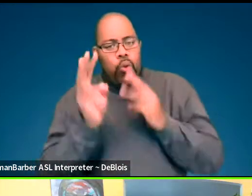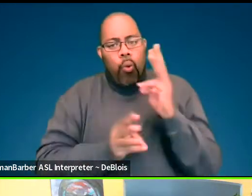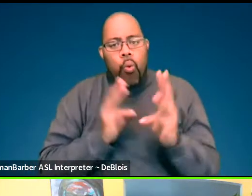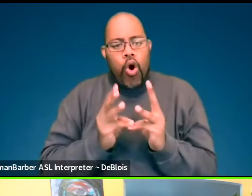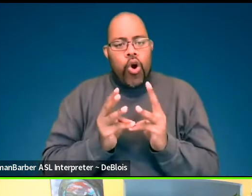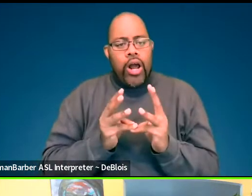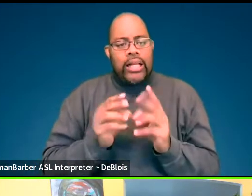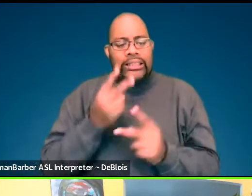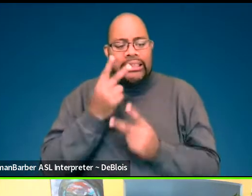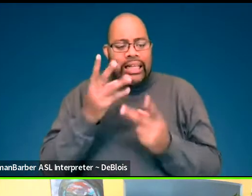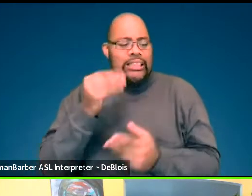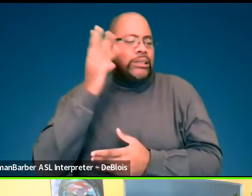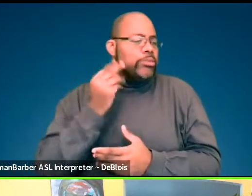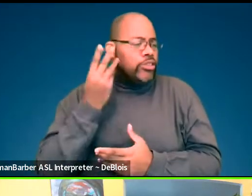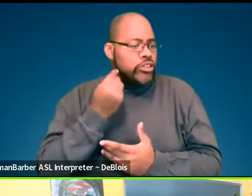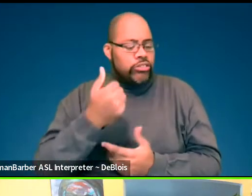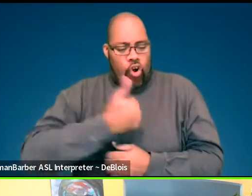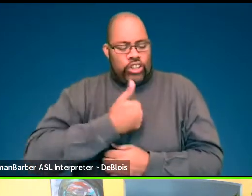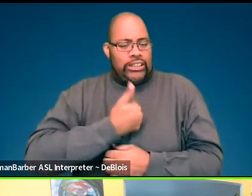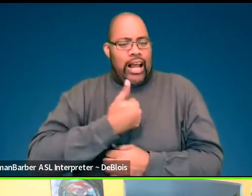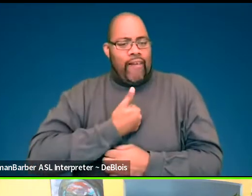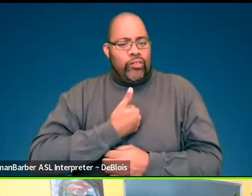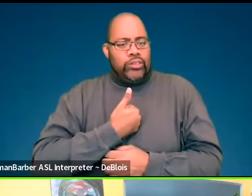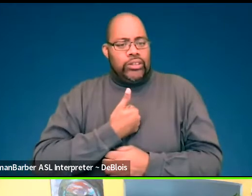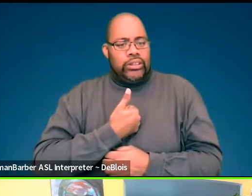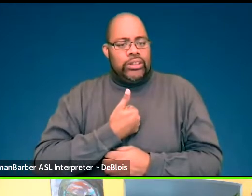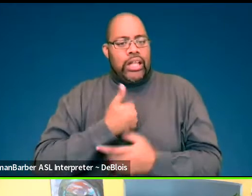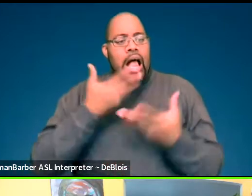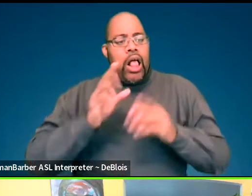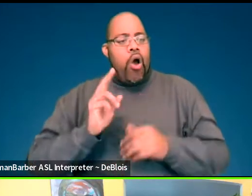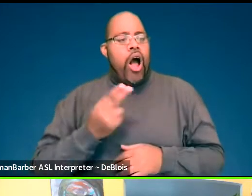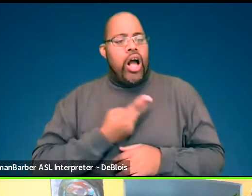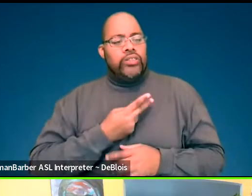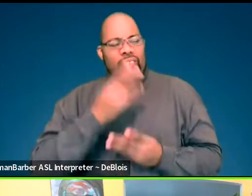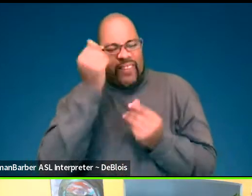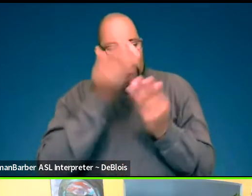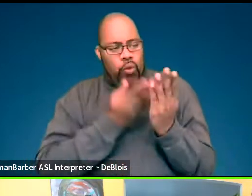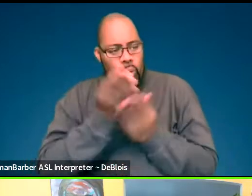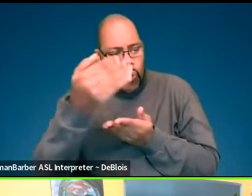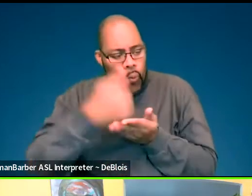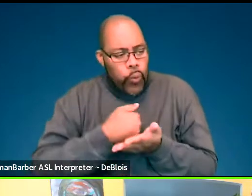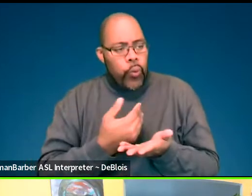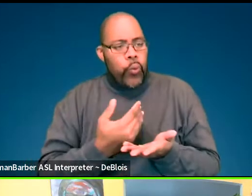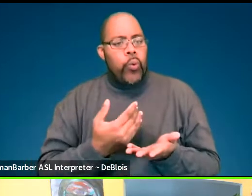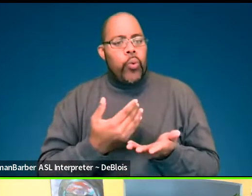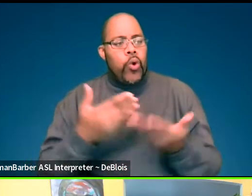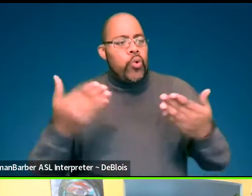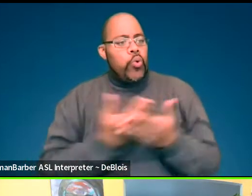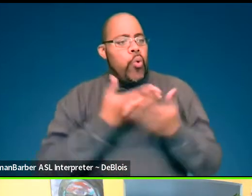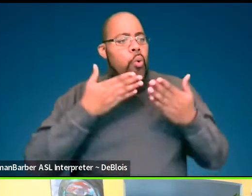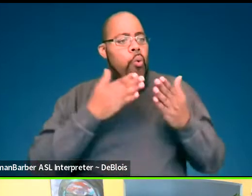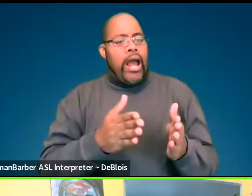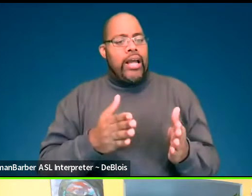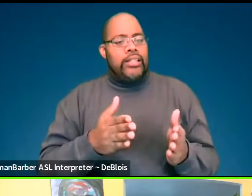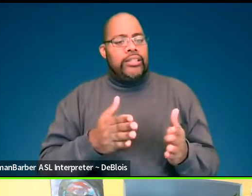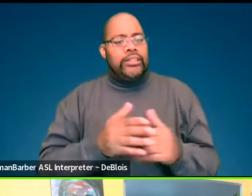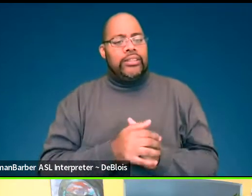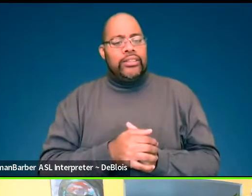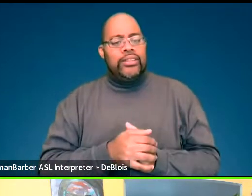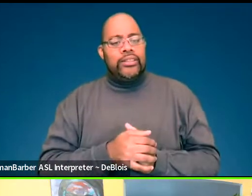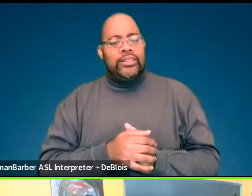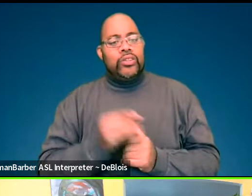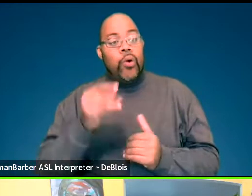and see and experience ourselves, allows us to think through new ways of Black being. So